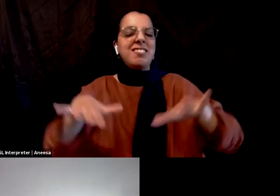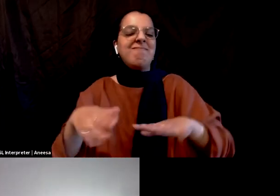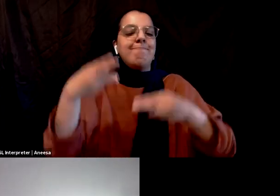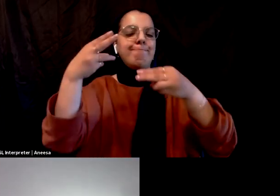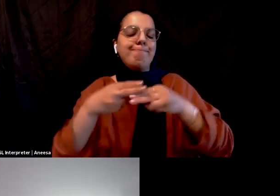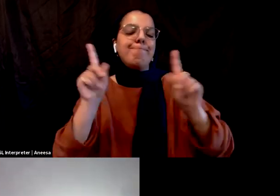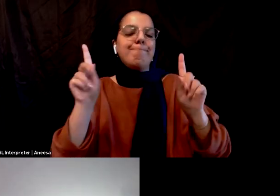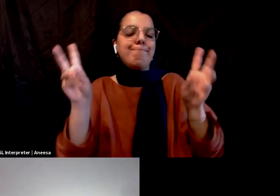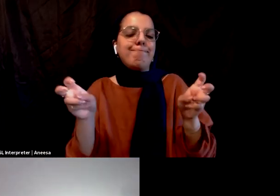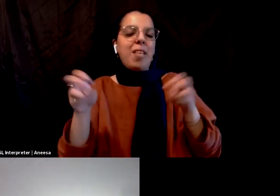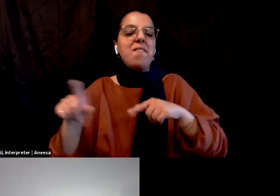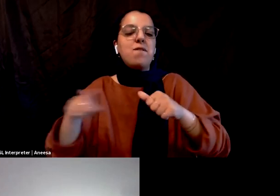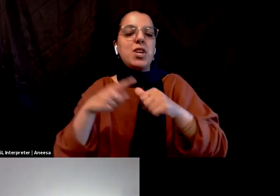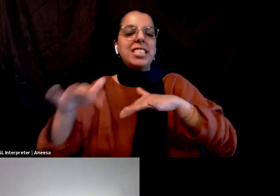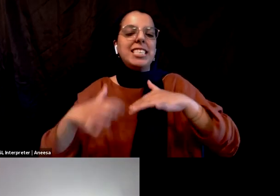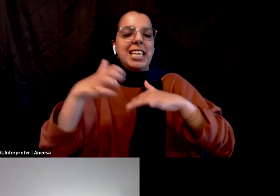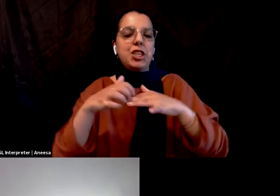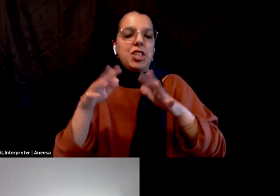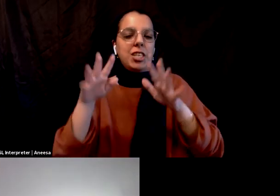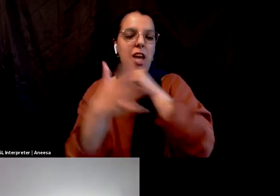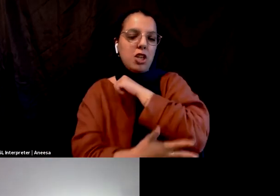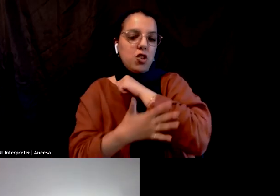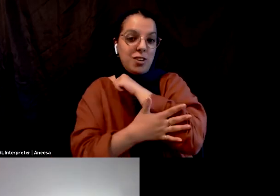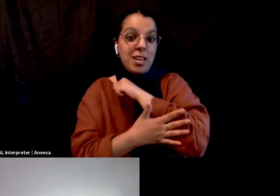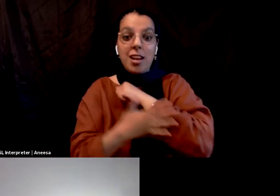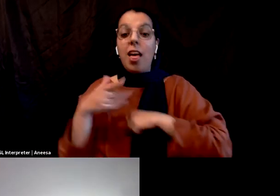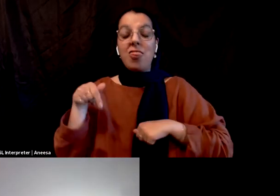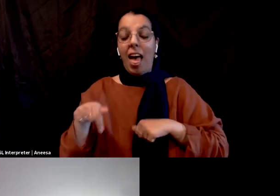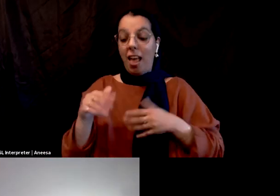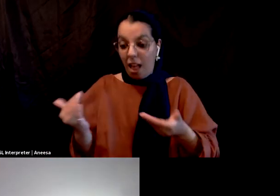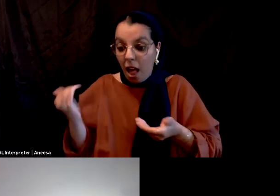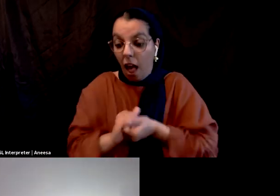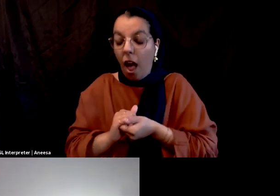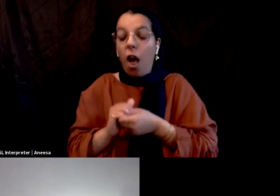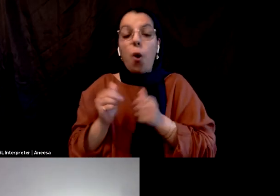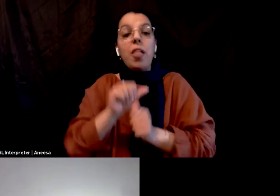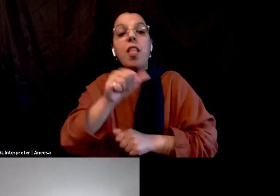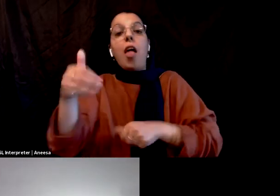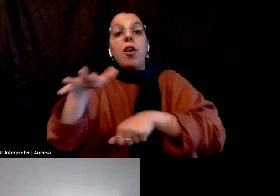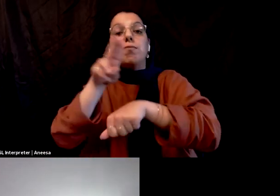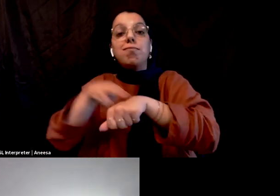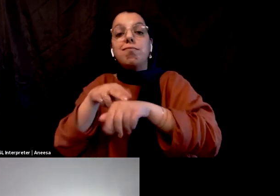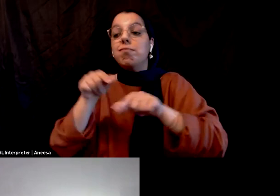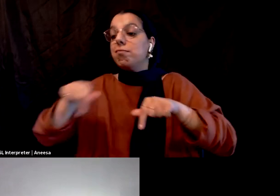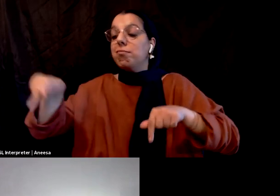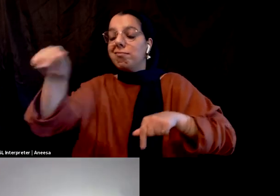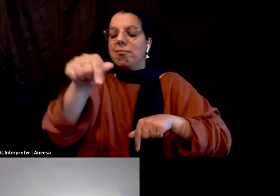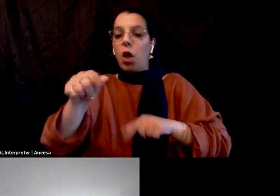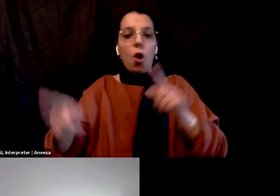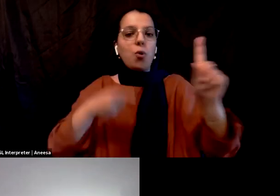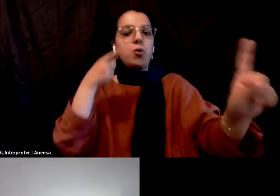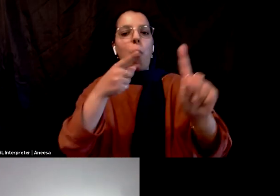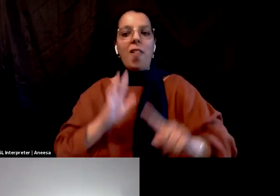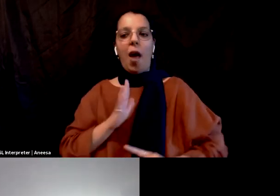reclaiming the identity and history of and culture and language of who you are as an individual, as a